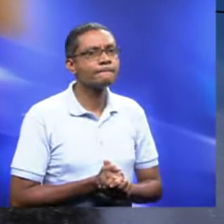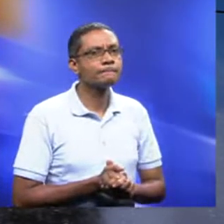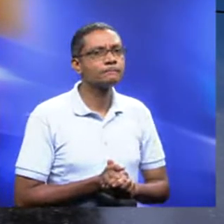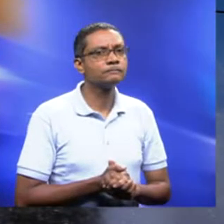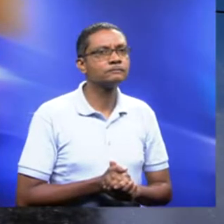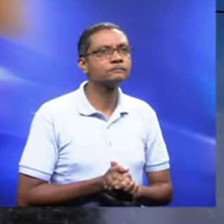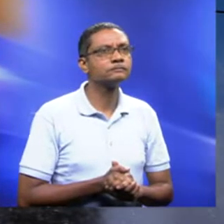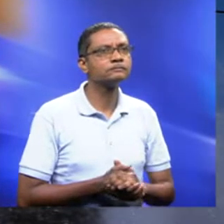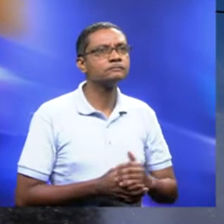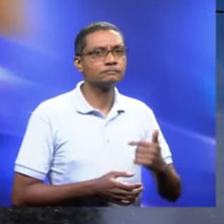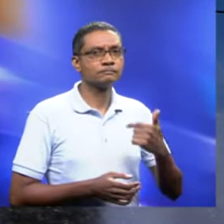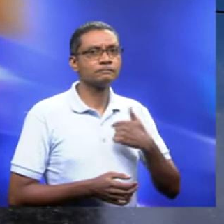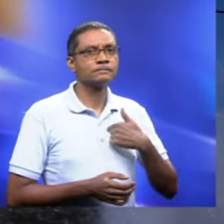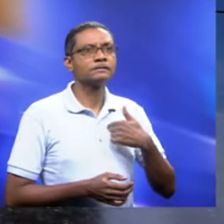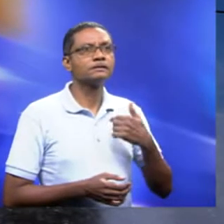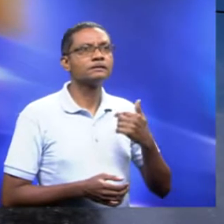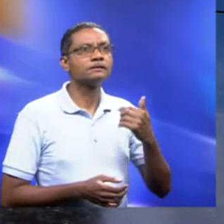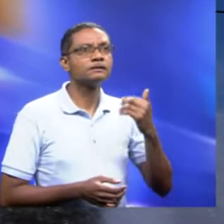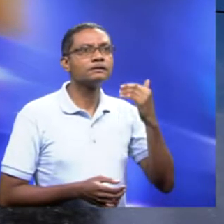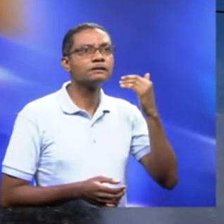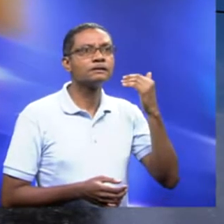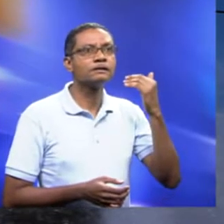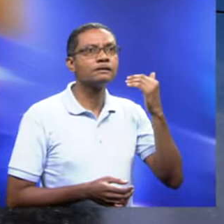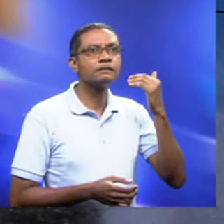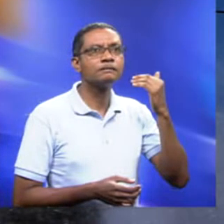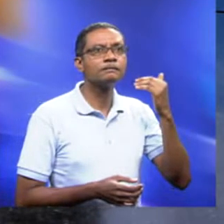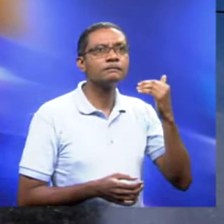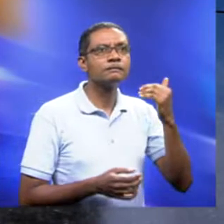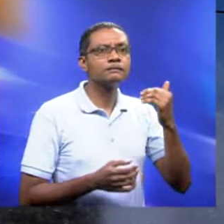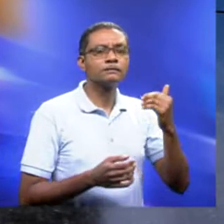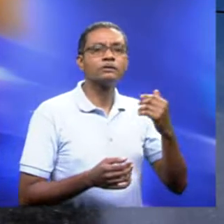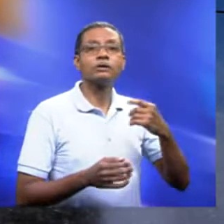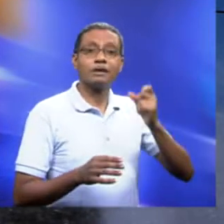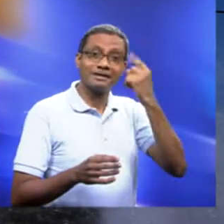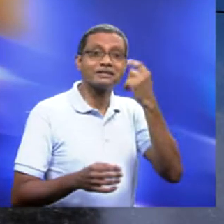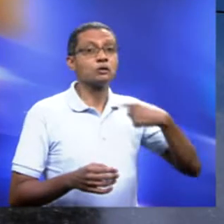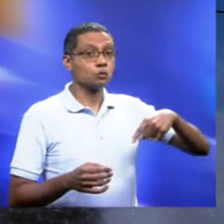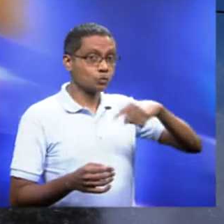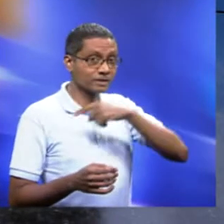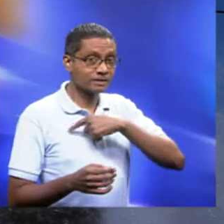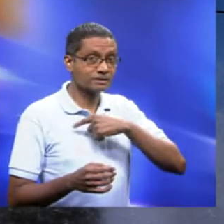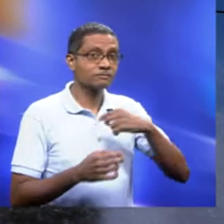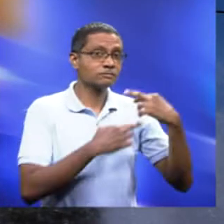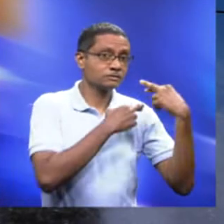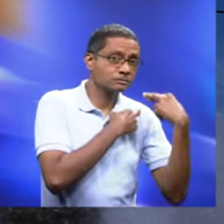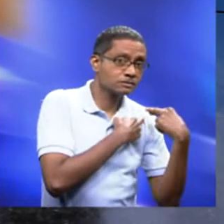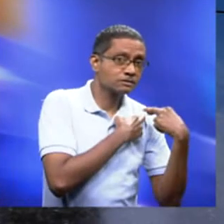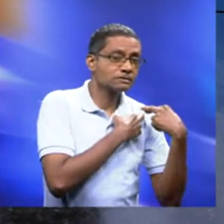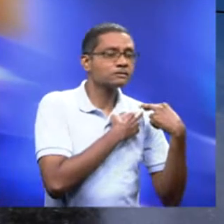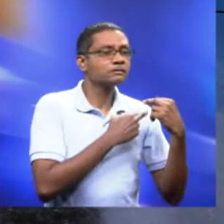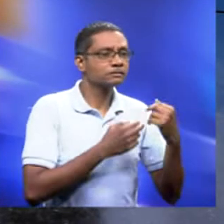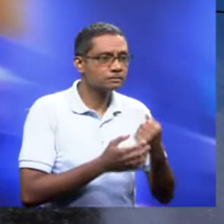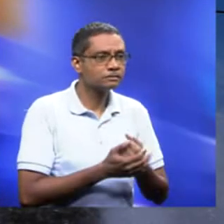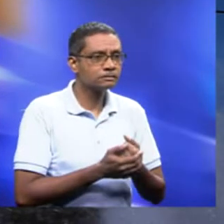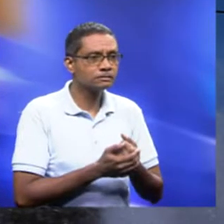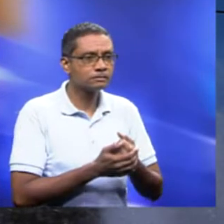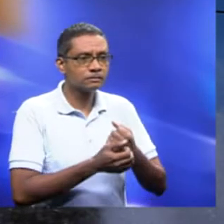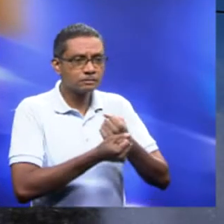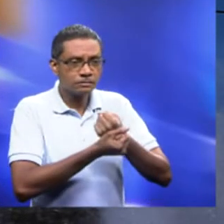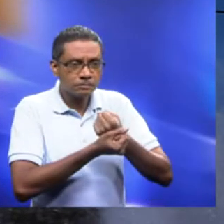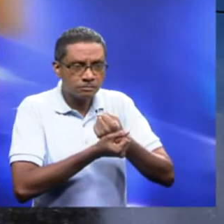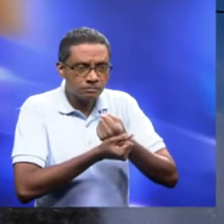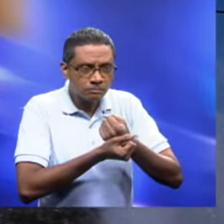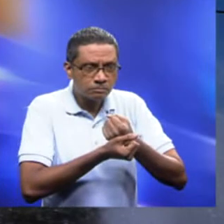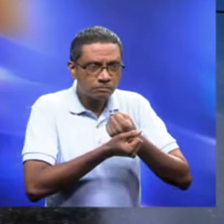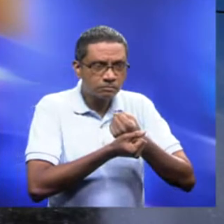and Tobago TTC suit, we are responsible to provide an avenue for government to respond to cyber incidents